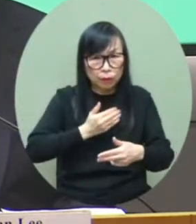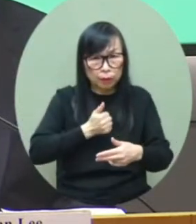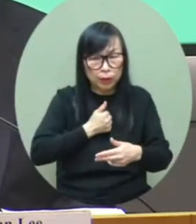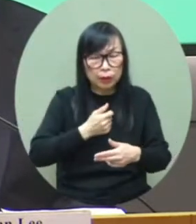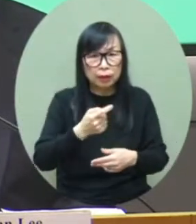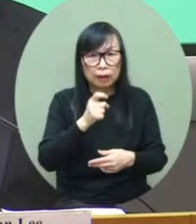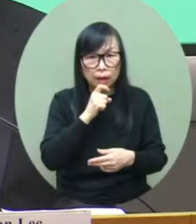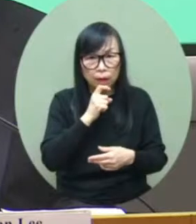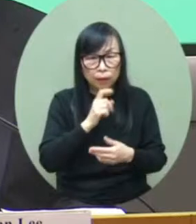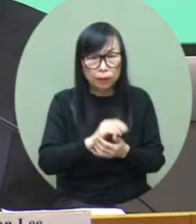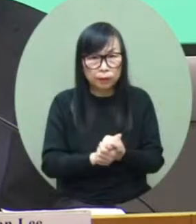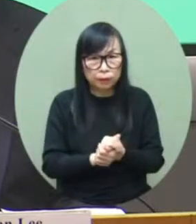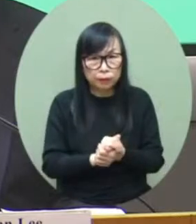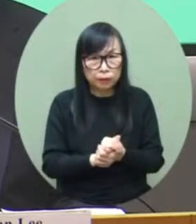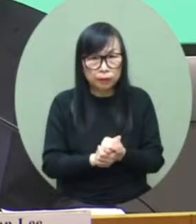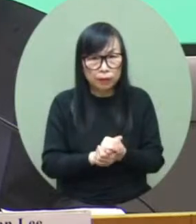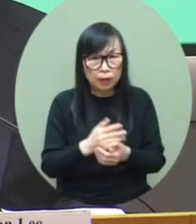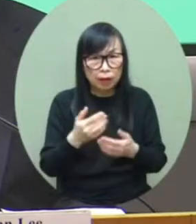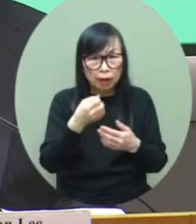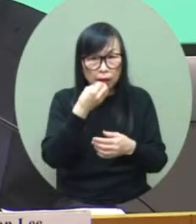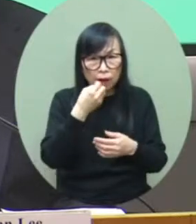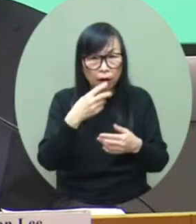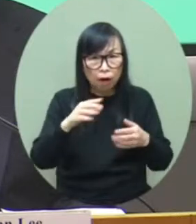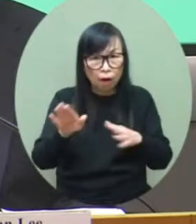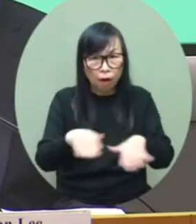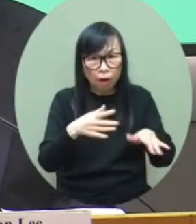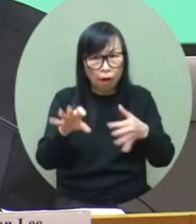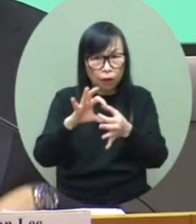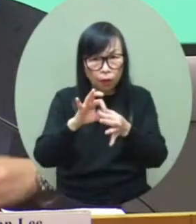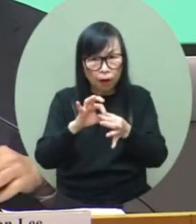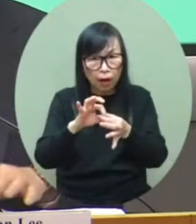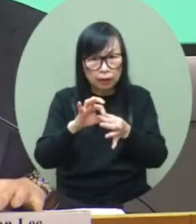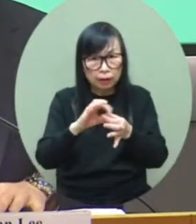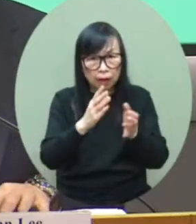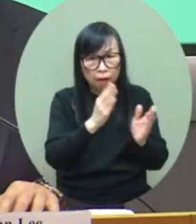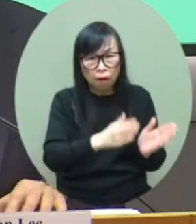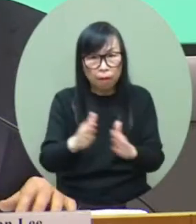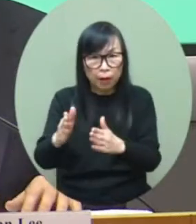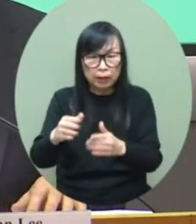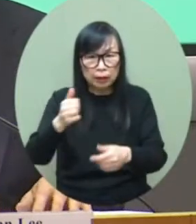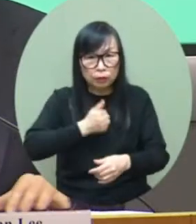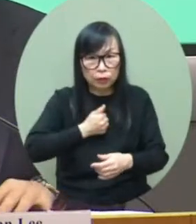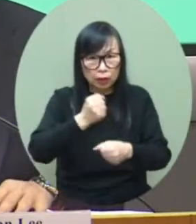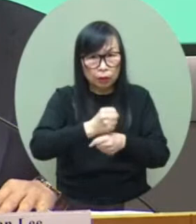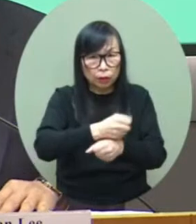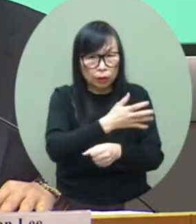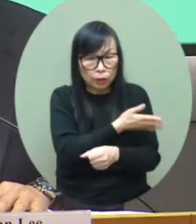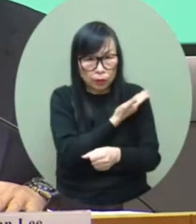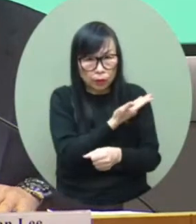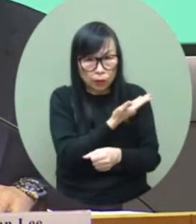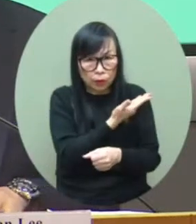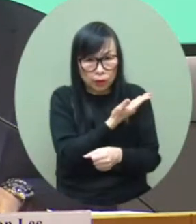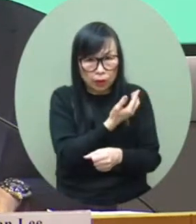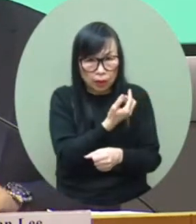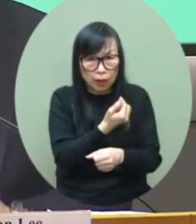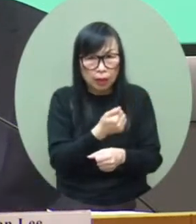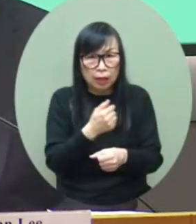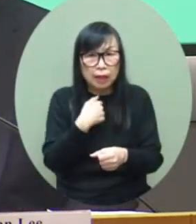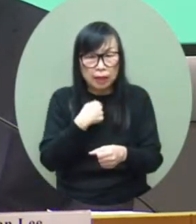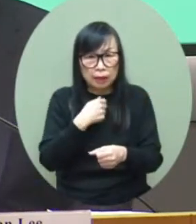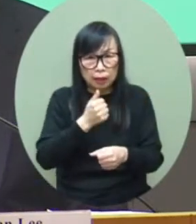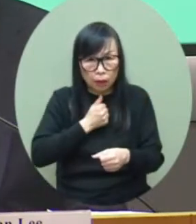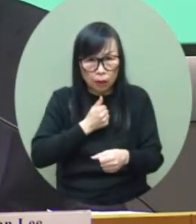and we and the bureau, my bureau and the discipline services will make all necessary preparation to ensure there is